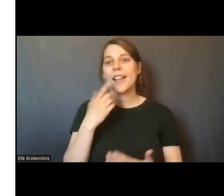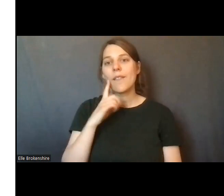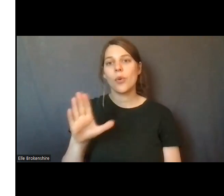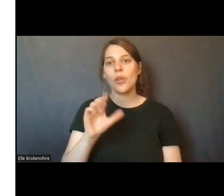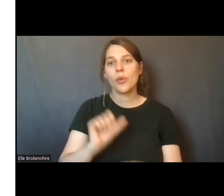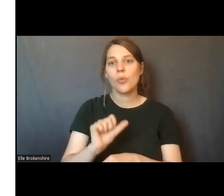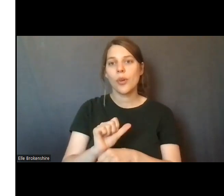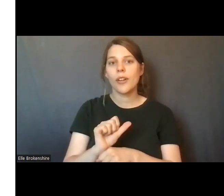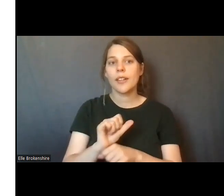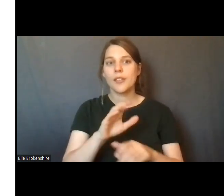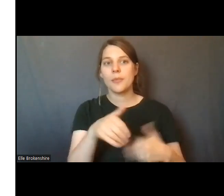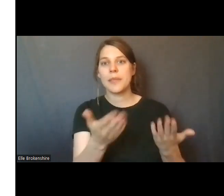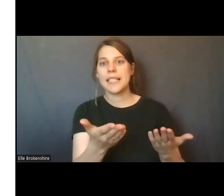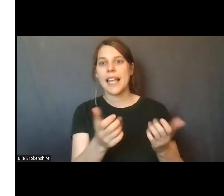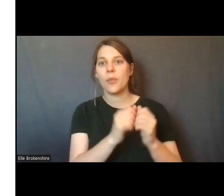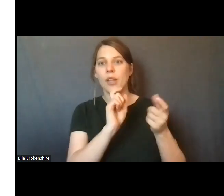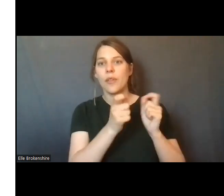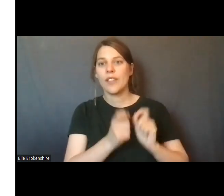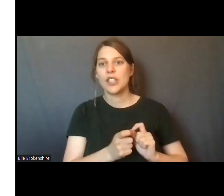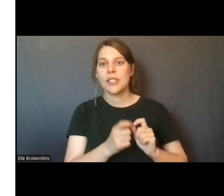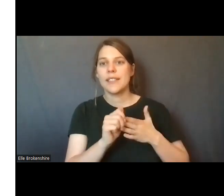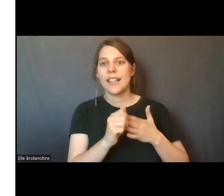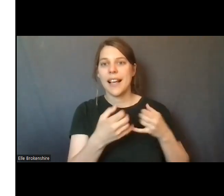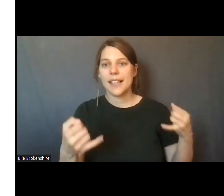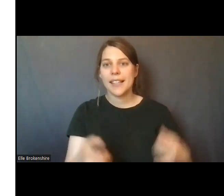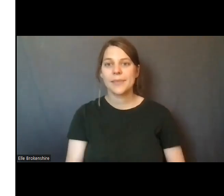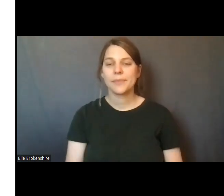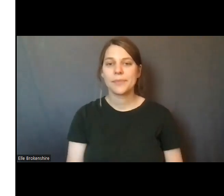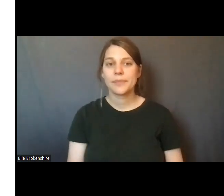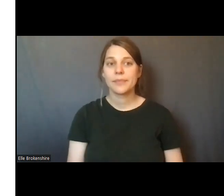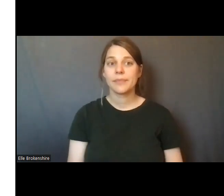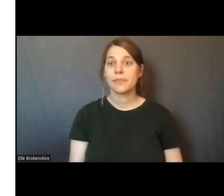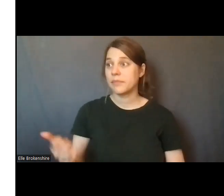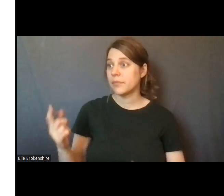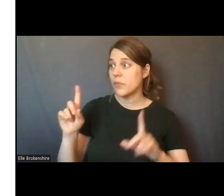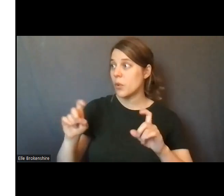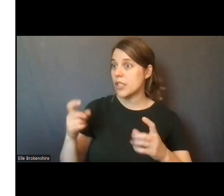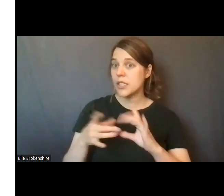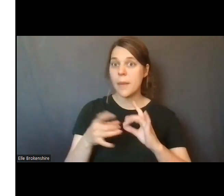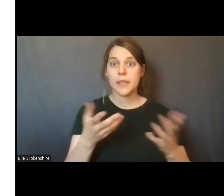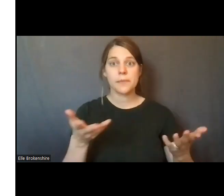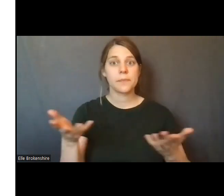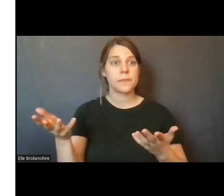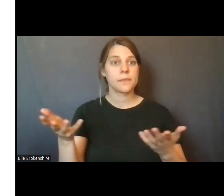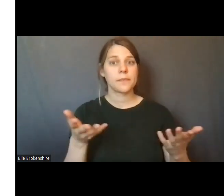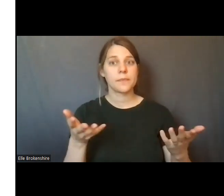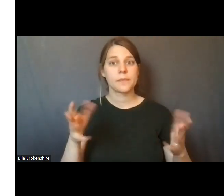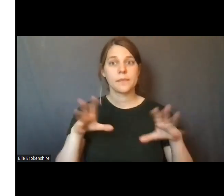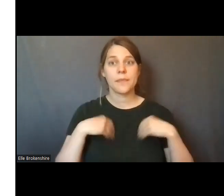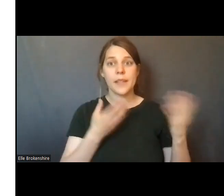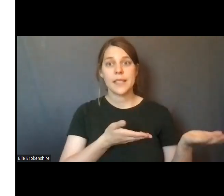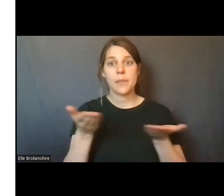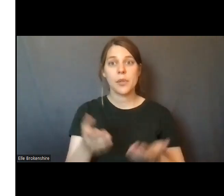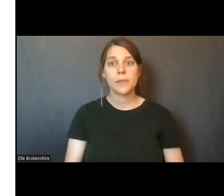present us with these revisions on the guidelines. So unless there's any other questions or comments, entertain a